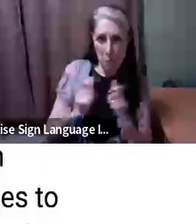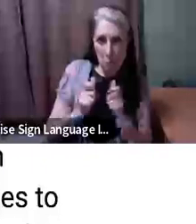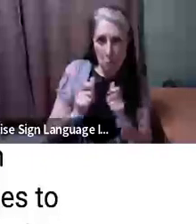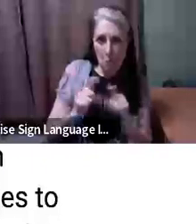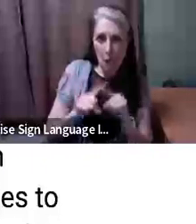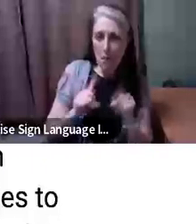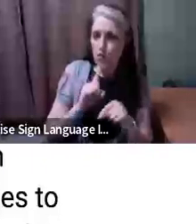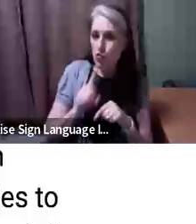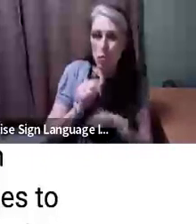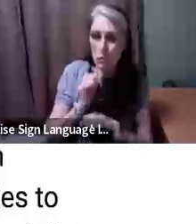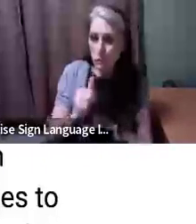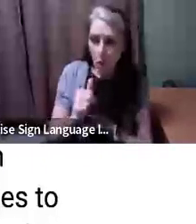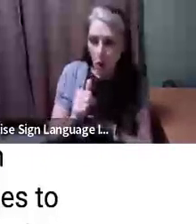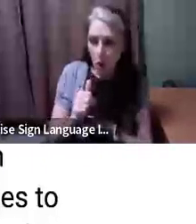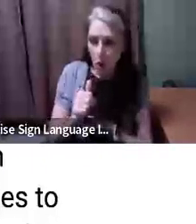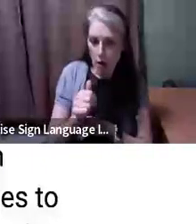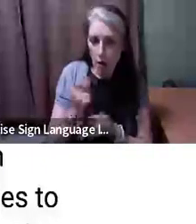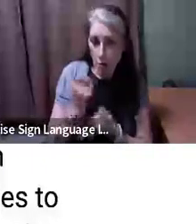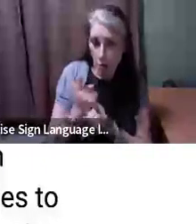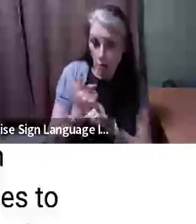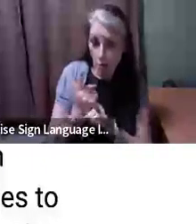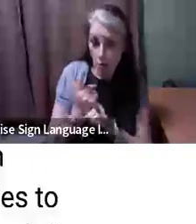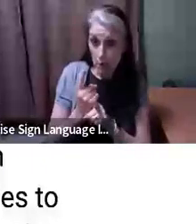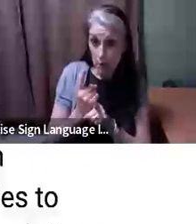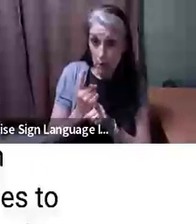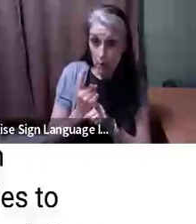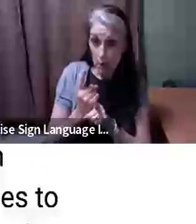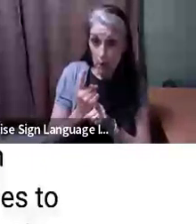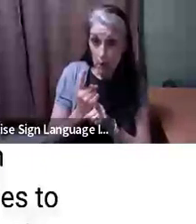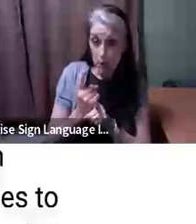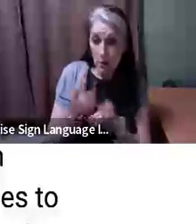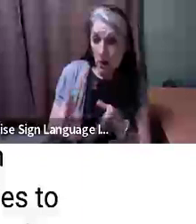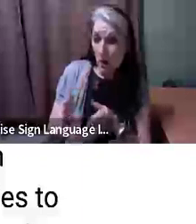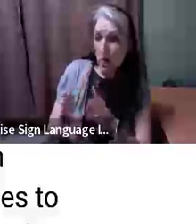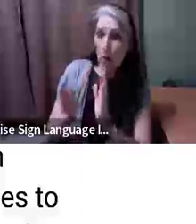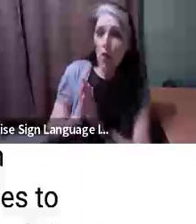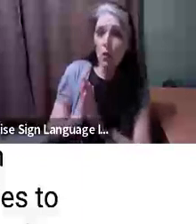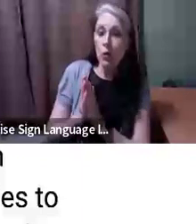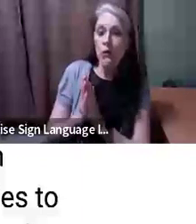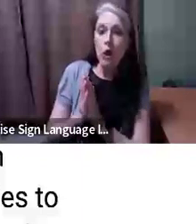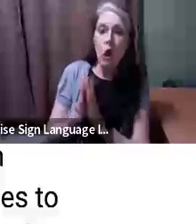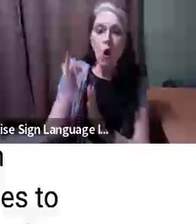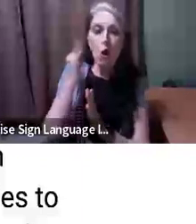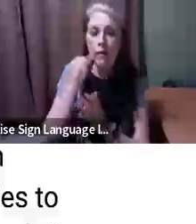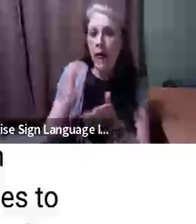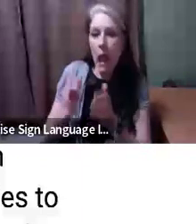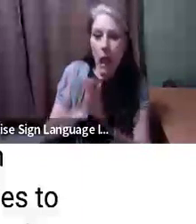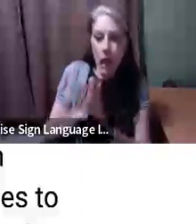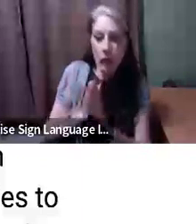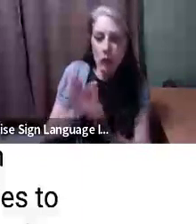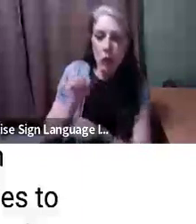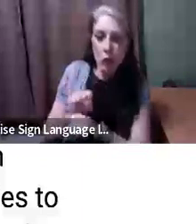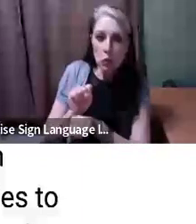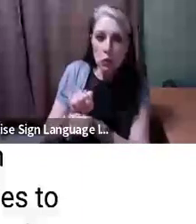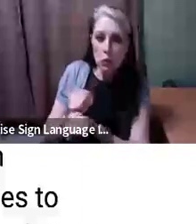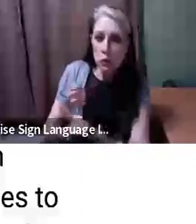it really isn't, right? That upon request, like, oh, we're putting you out if we ask you for this,